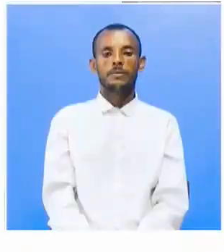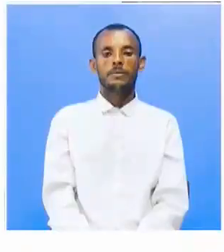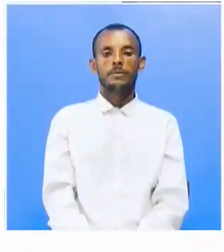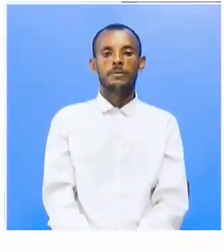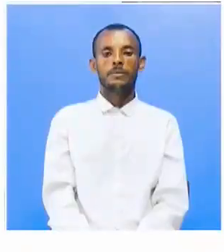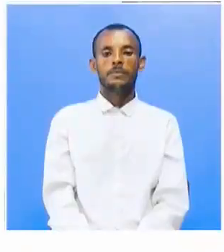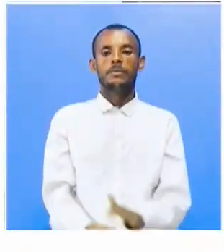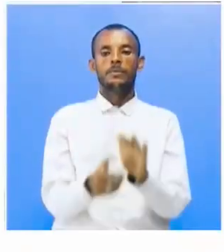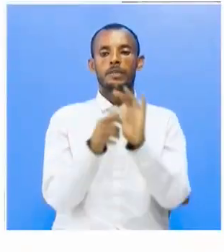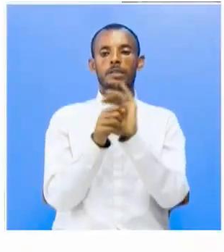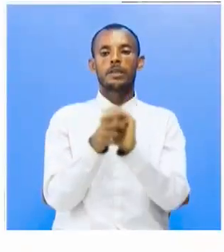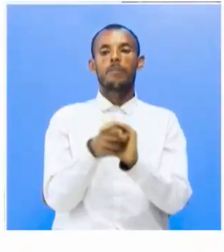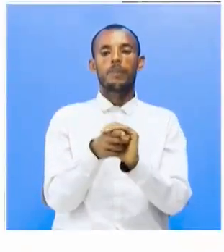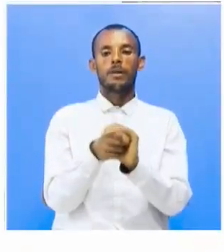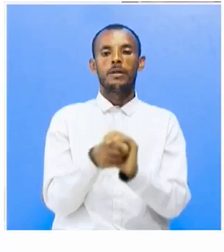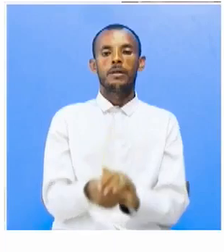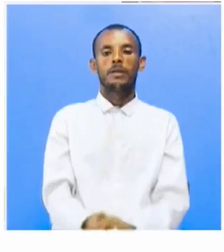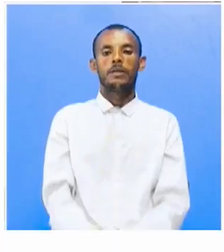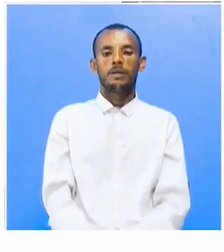Example: